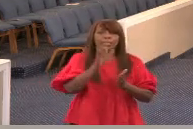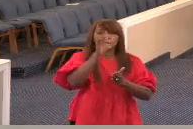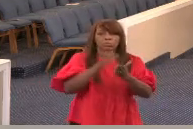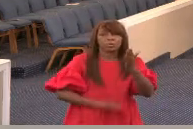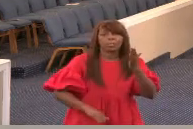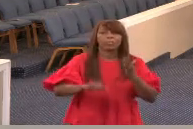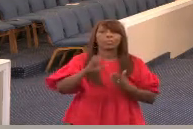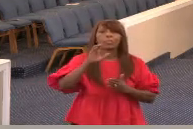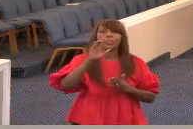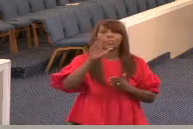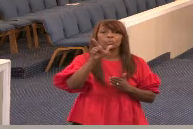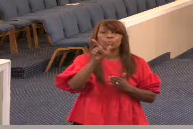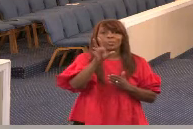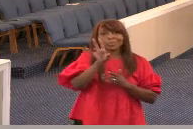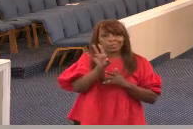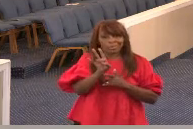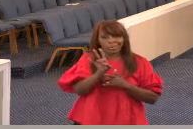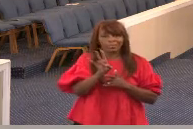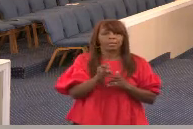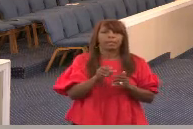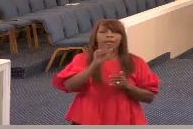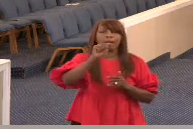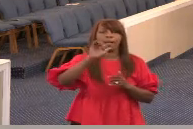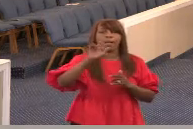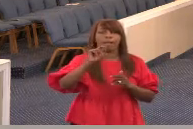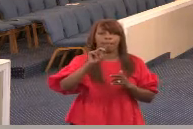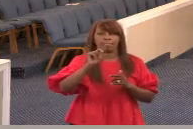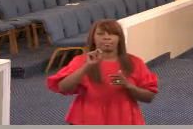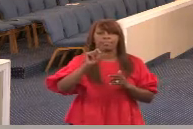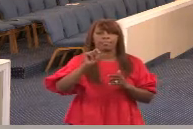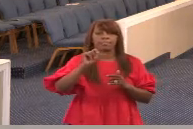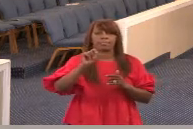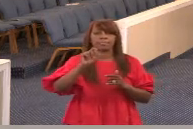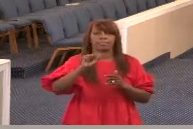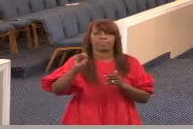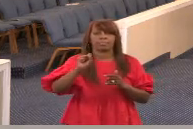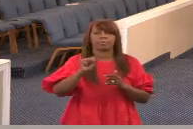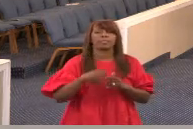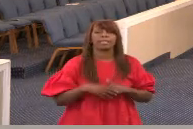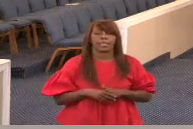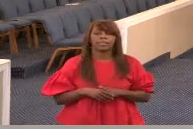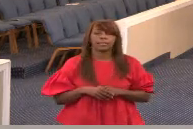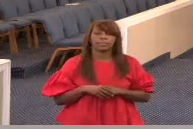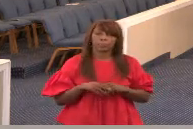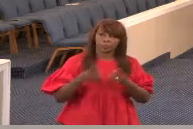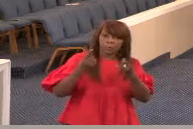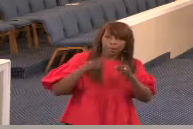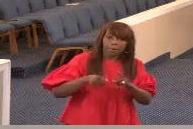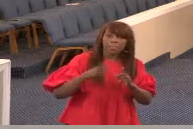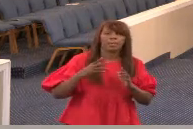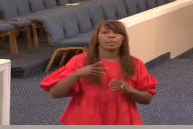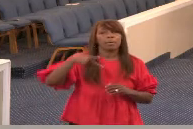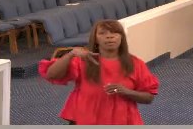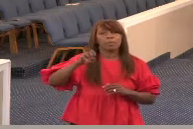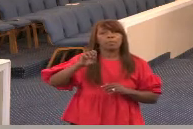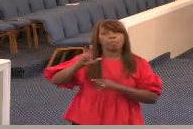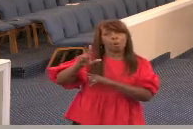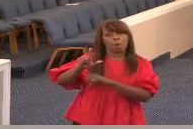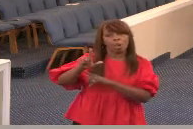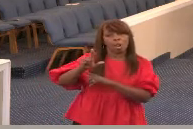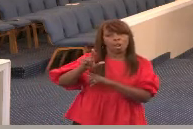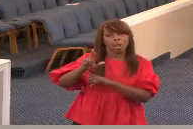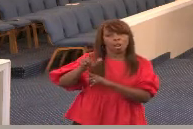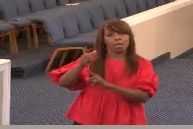of Acts. We find in the 27th chapter, Paul is en